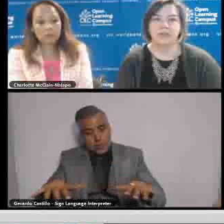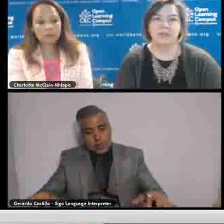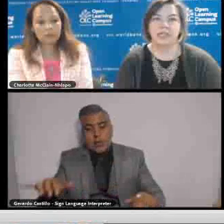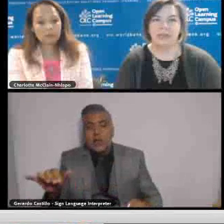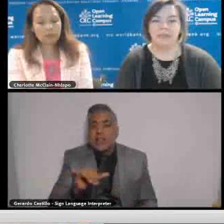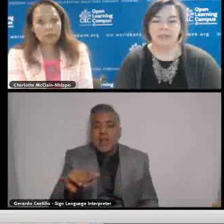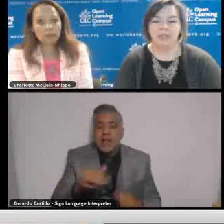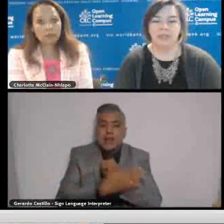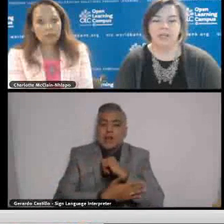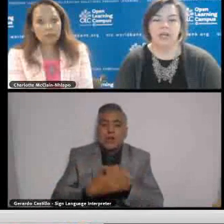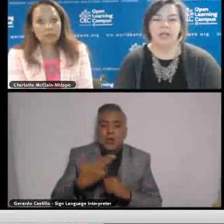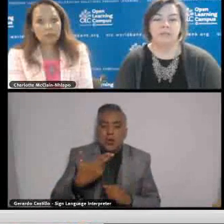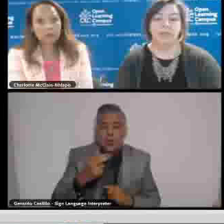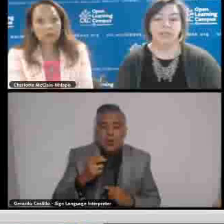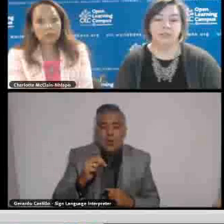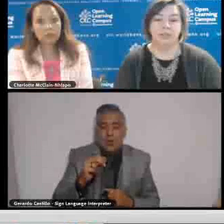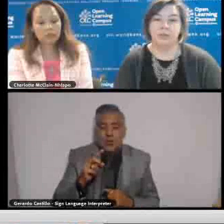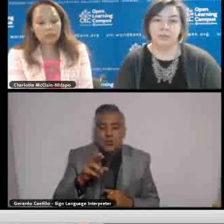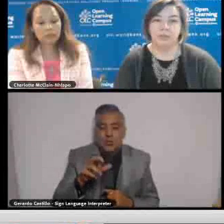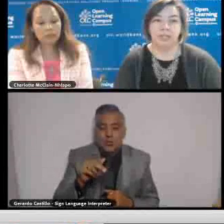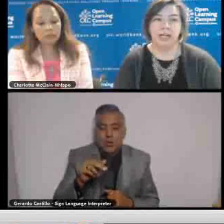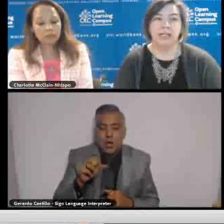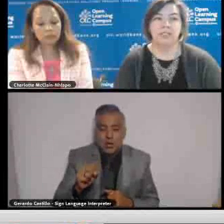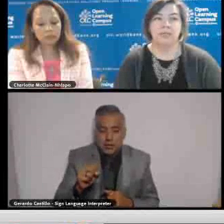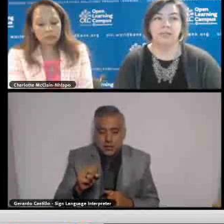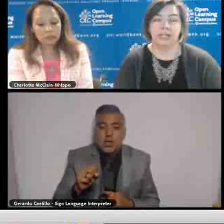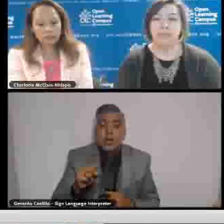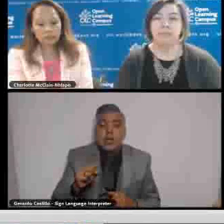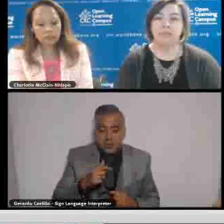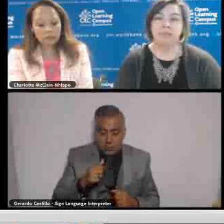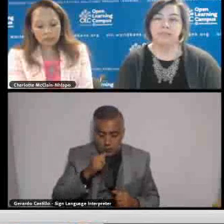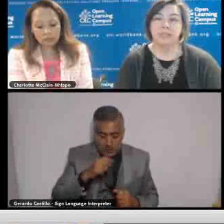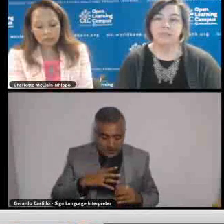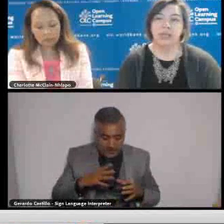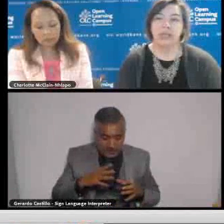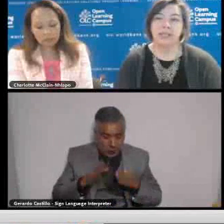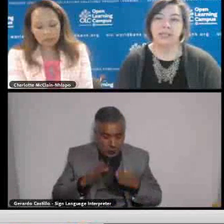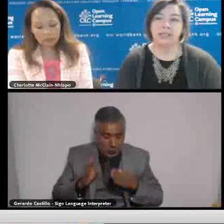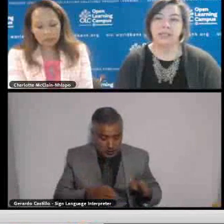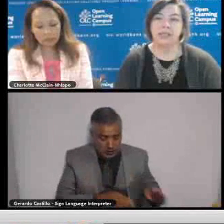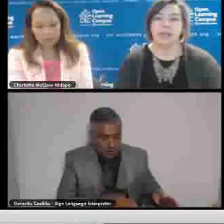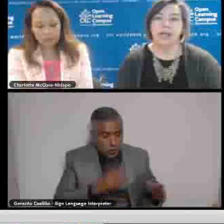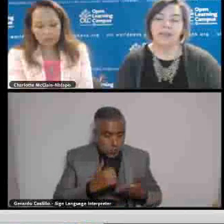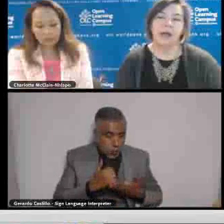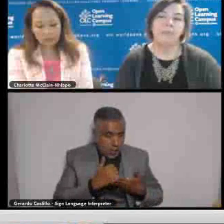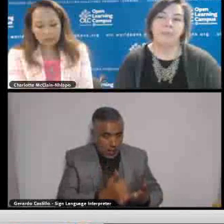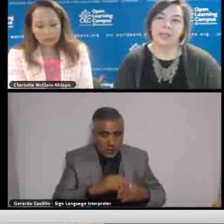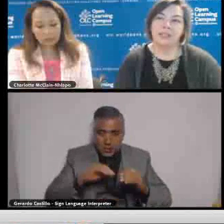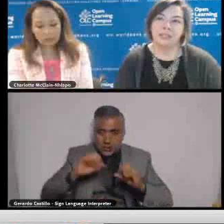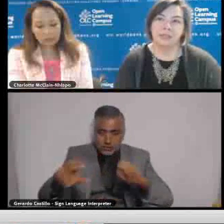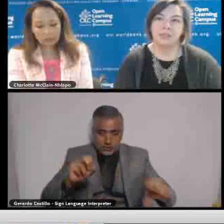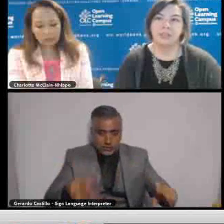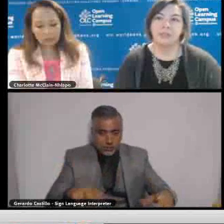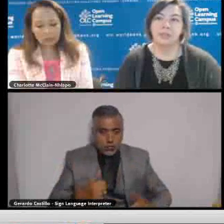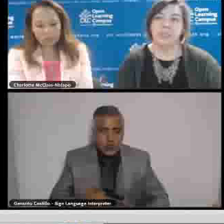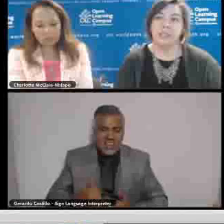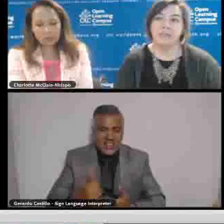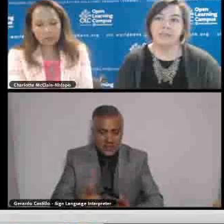Hurricane Mitch, Garifuna women organized around getting people the relief supplies that they needed, and that blossomed into a